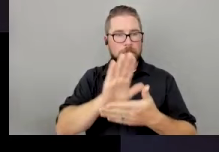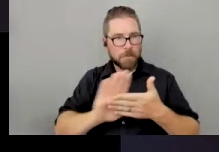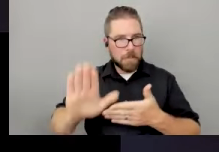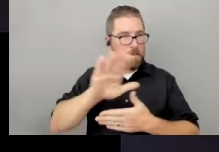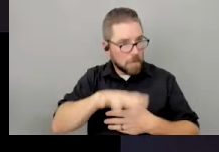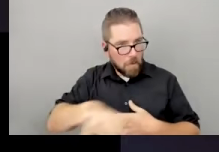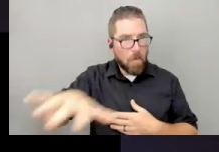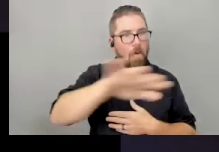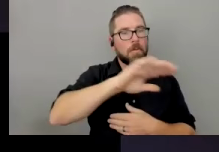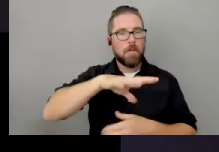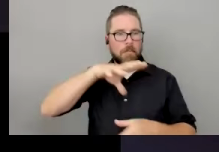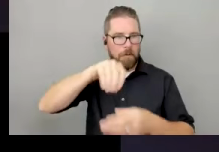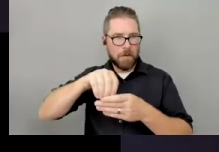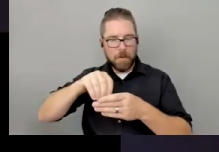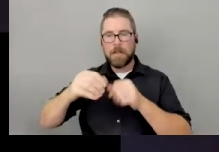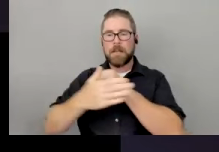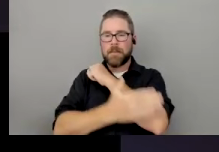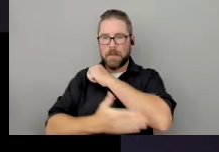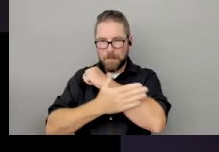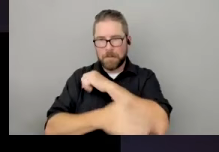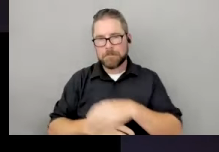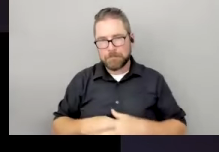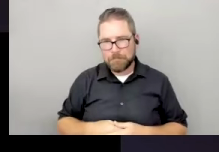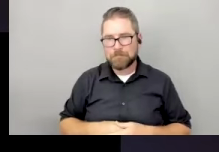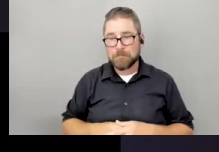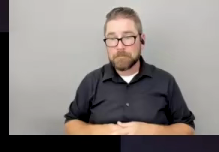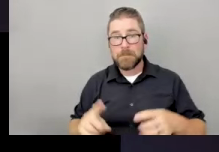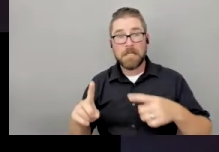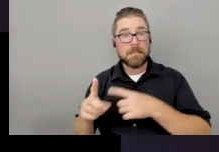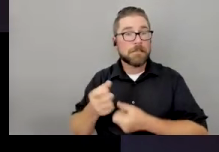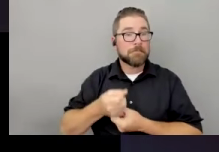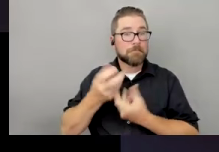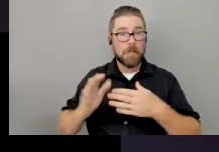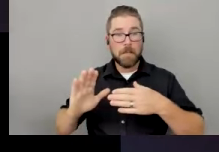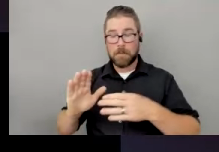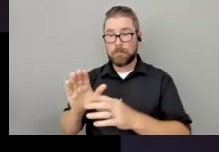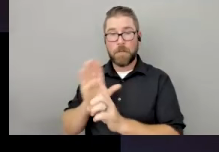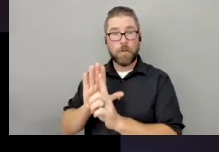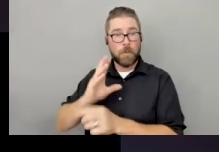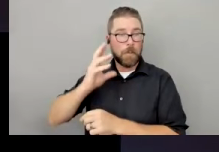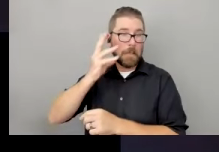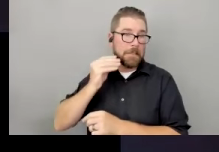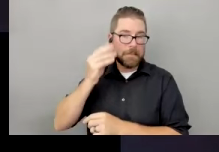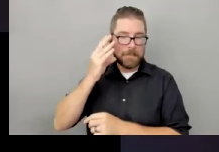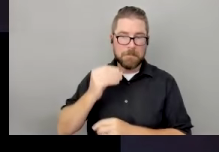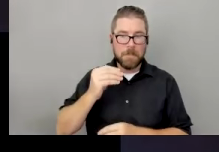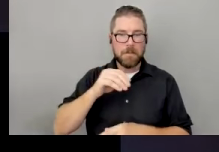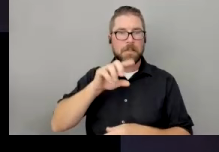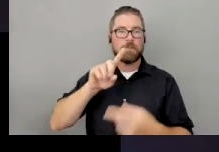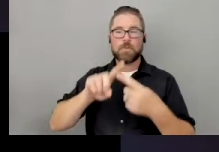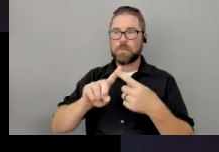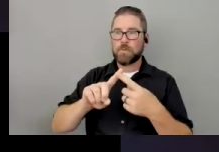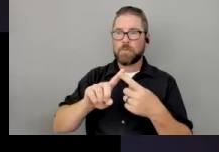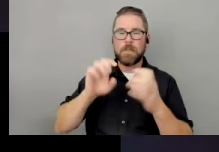her experience with the U.S. House of Representatives Edith Green Subcommittee on Higher Education. In these hearings,